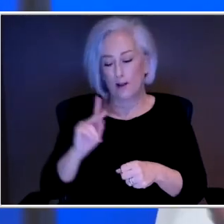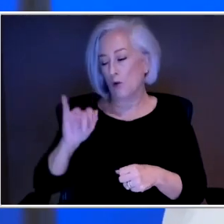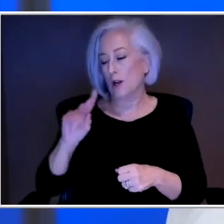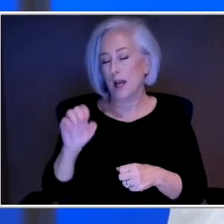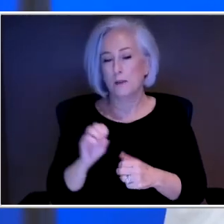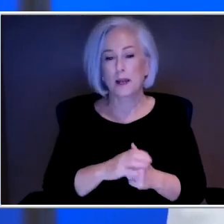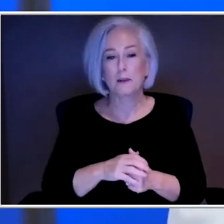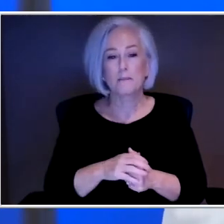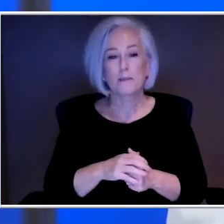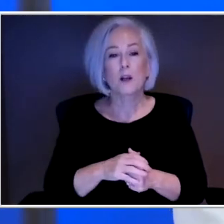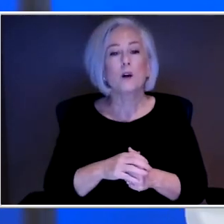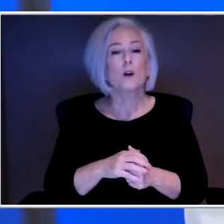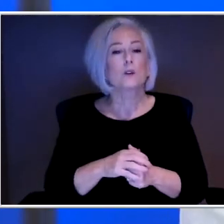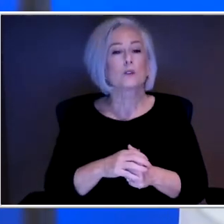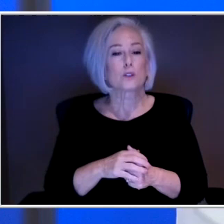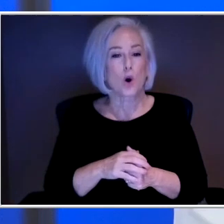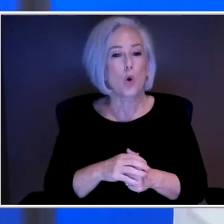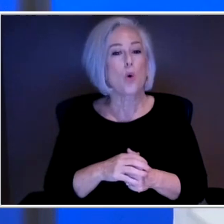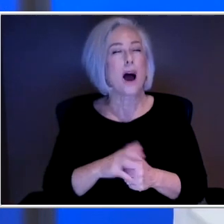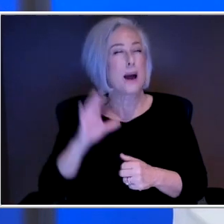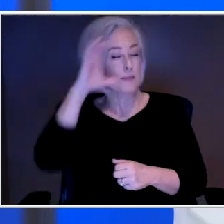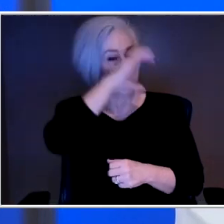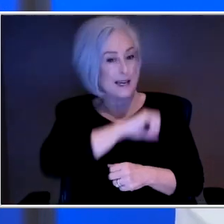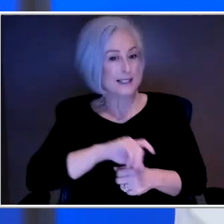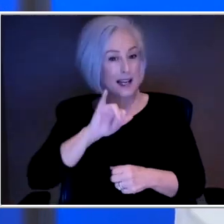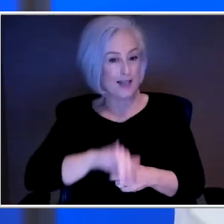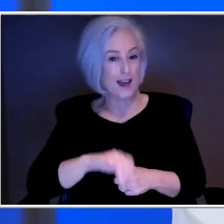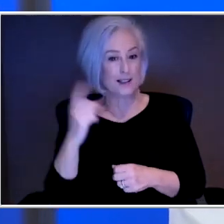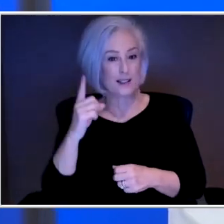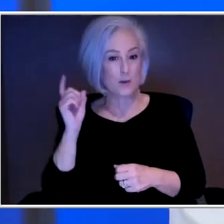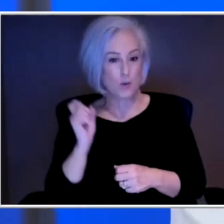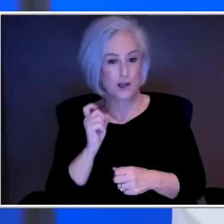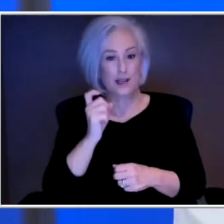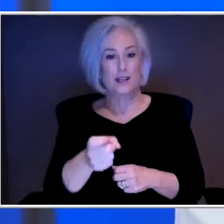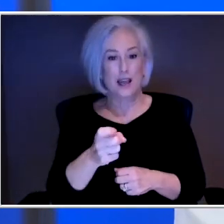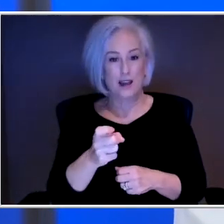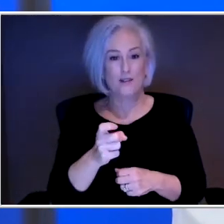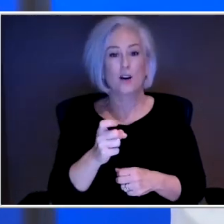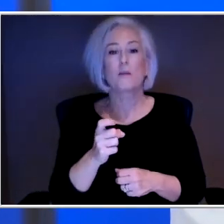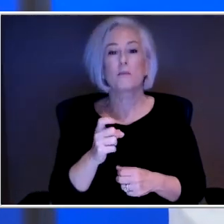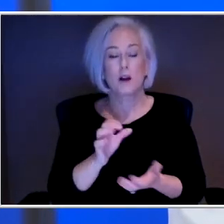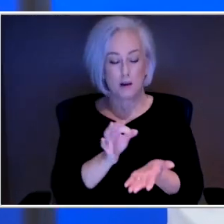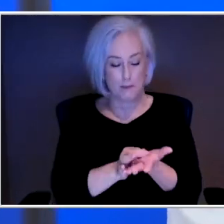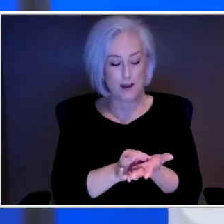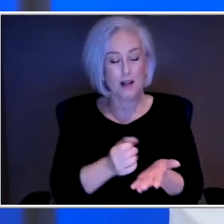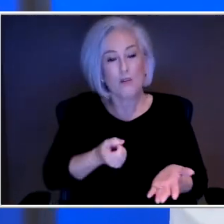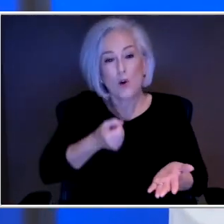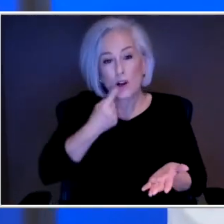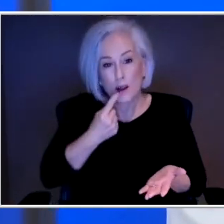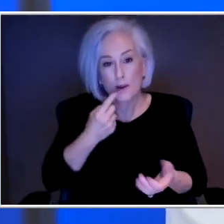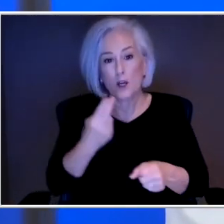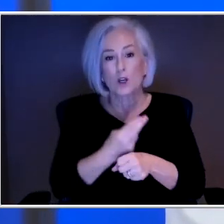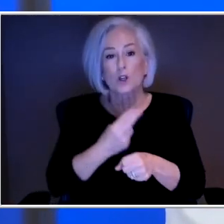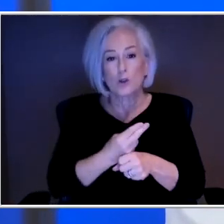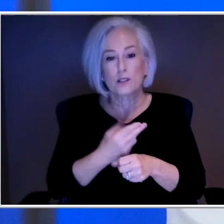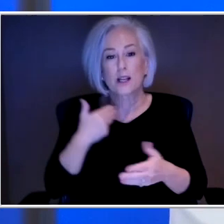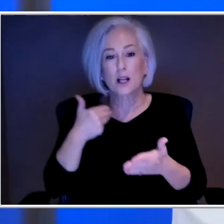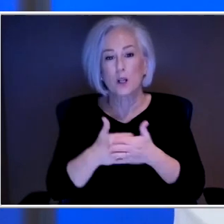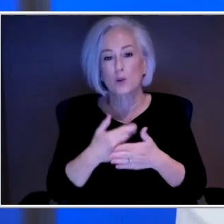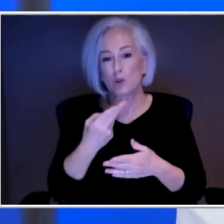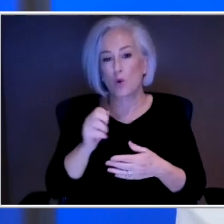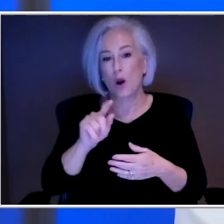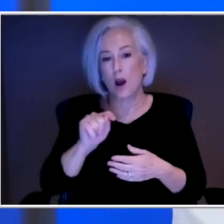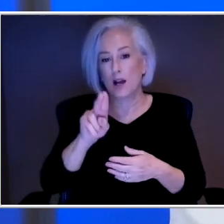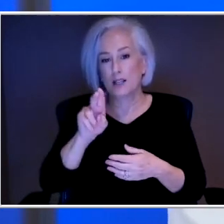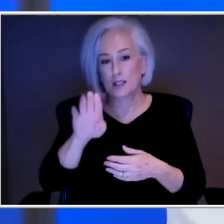just by complete conjecture, I suspect that somebody had given him oral ketamine, and I believe he was using it in and around a hot tub. And so ketamine has